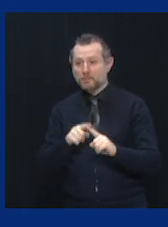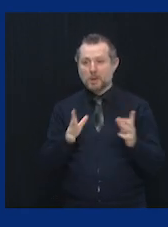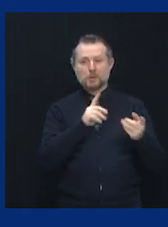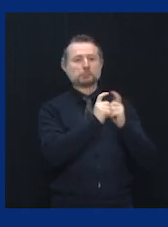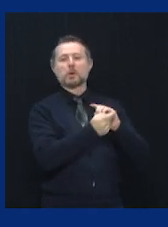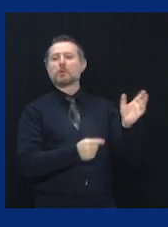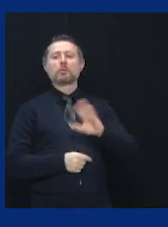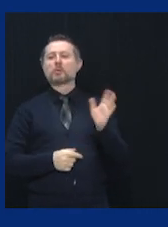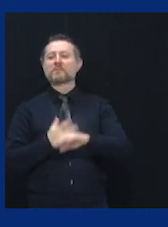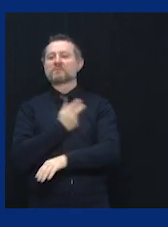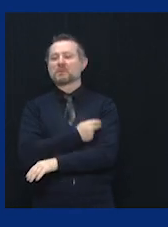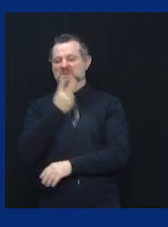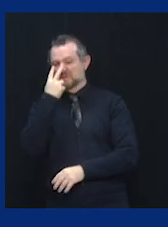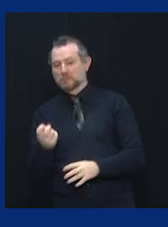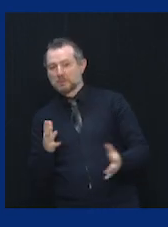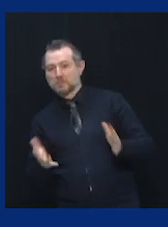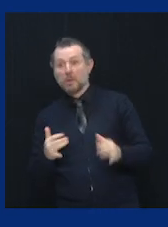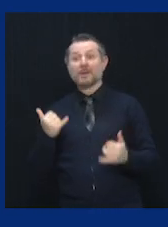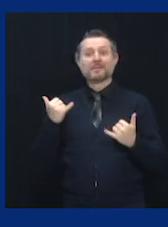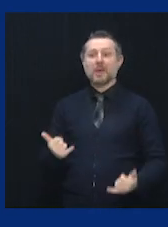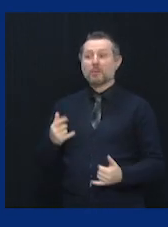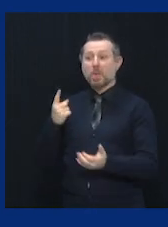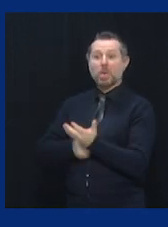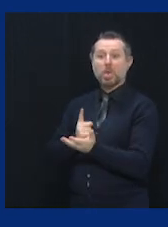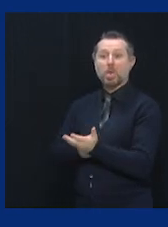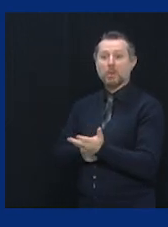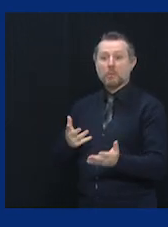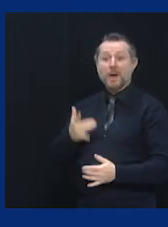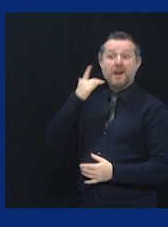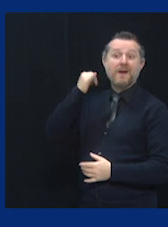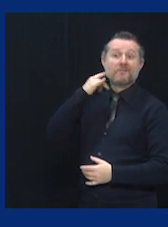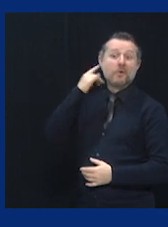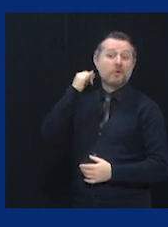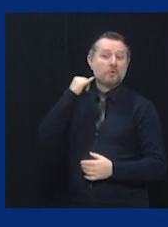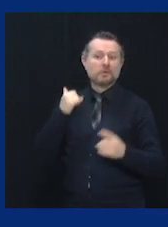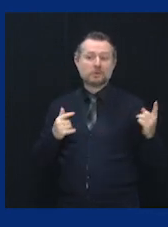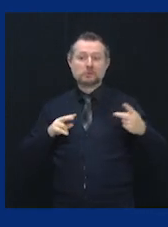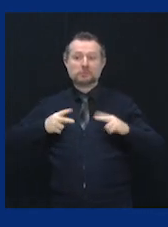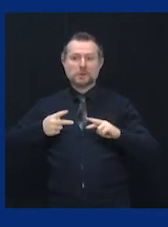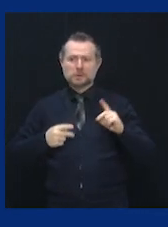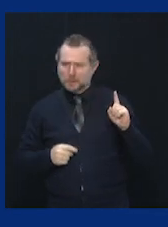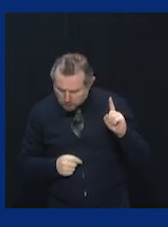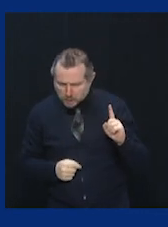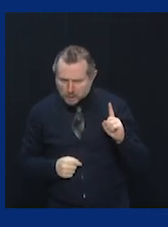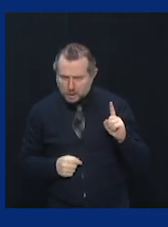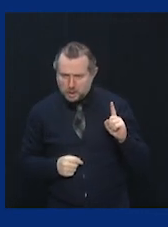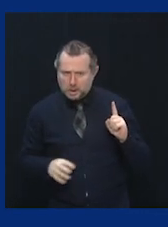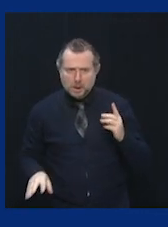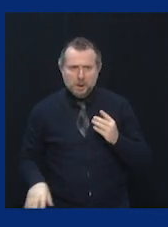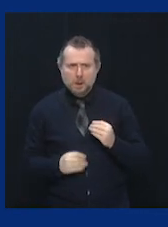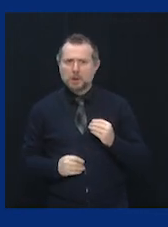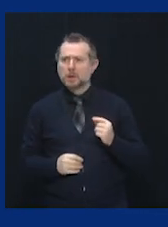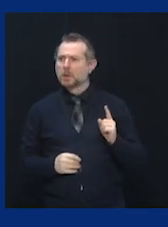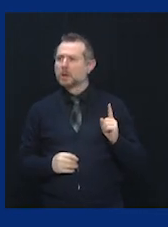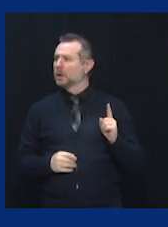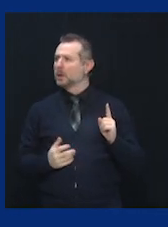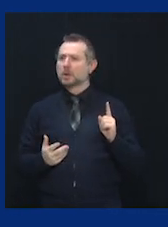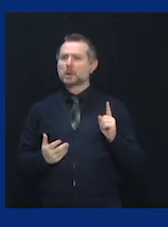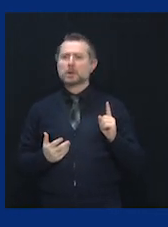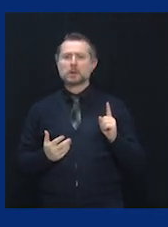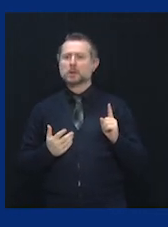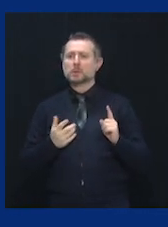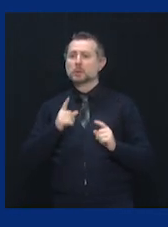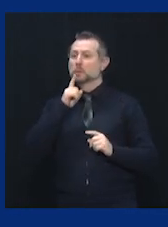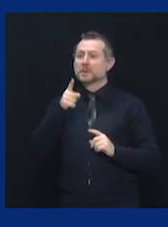a California strain that developed in California. That is a variant of the